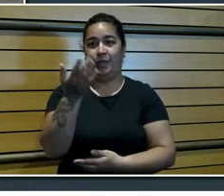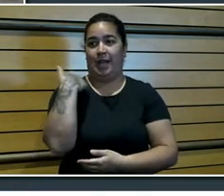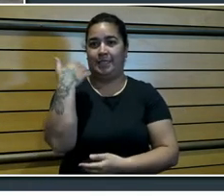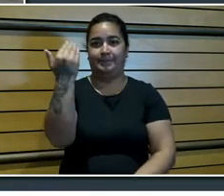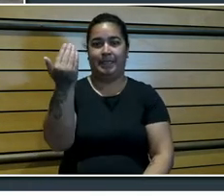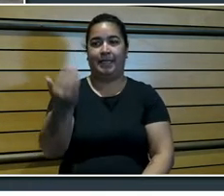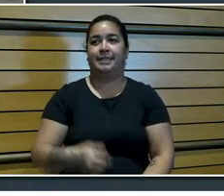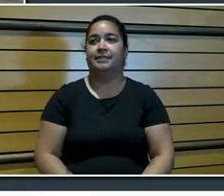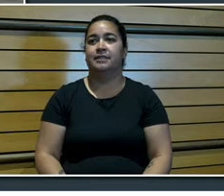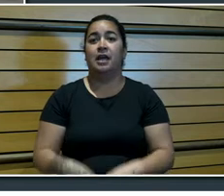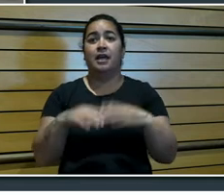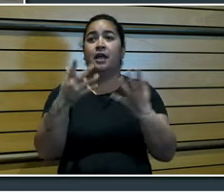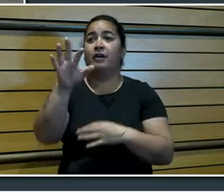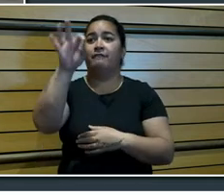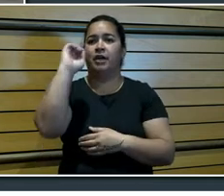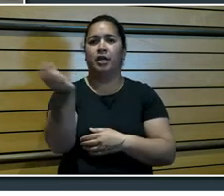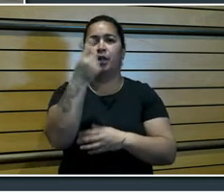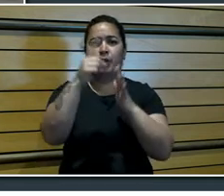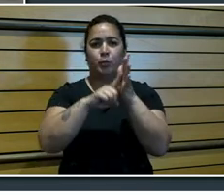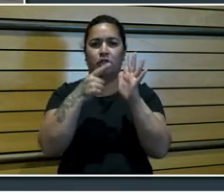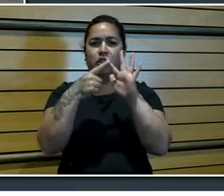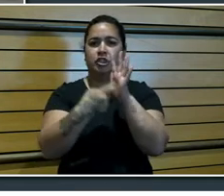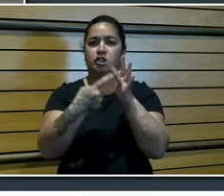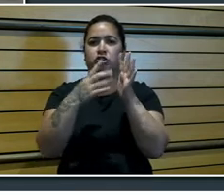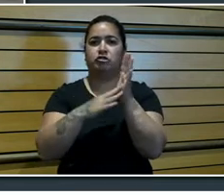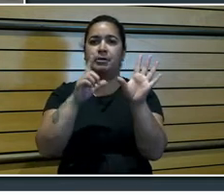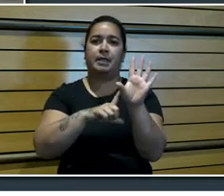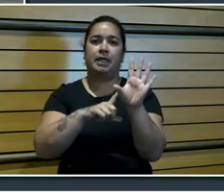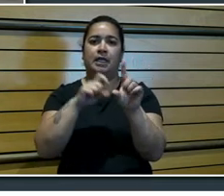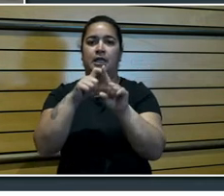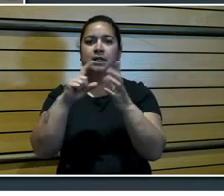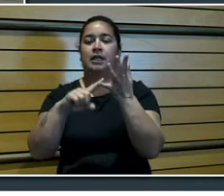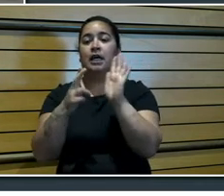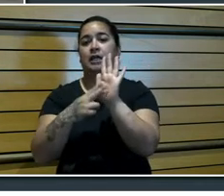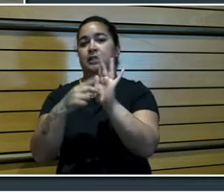I'd like to invite Jeremy Dunningham to present to us, please.